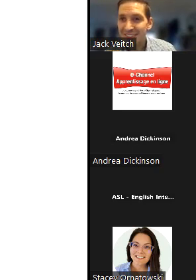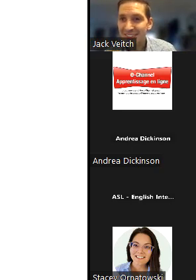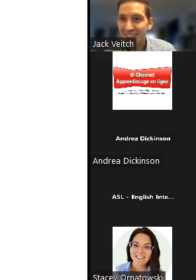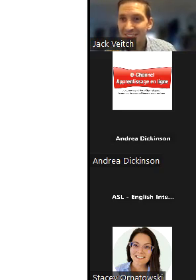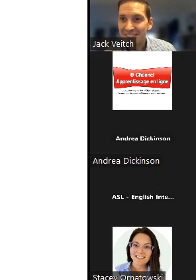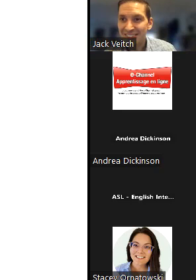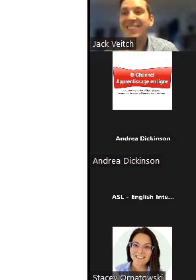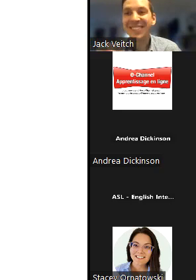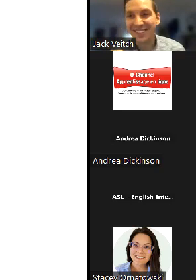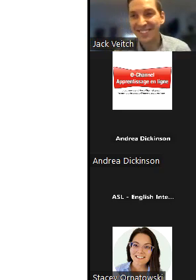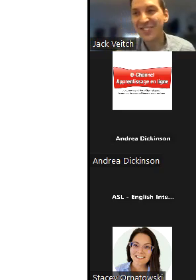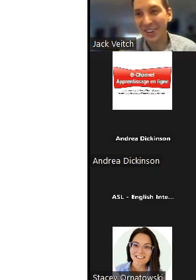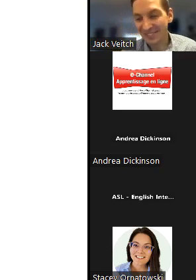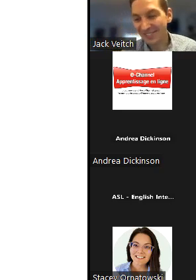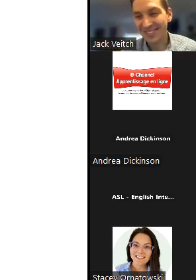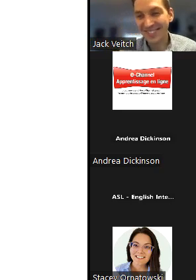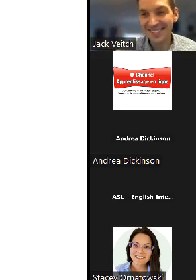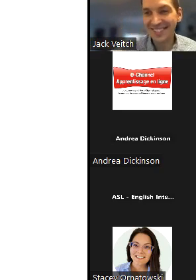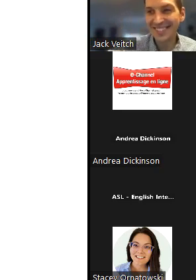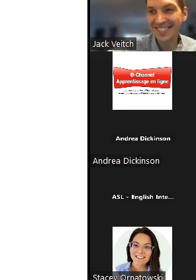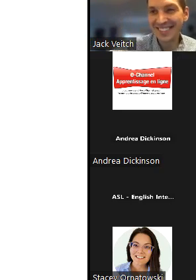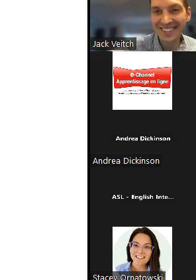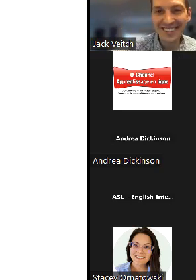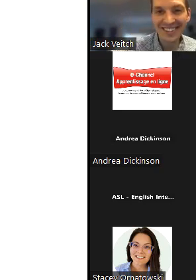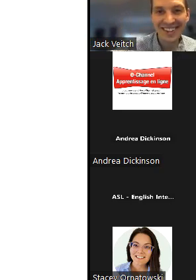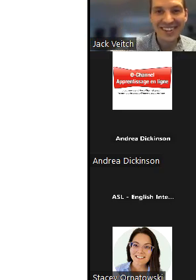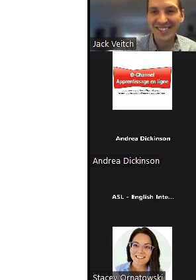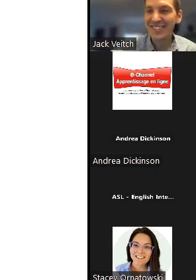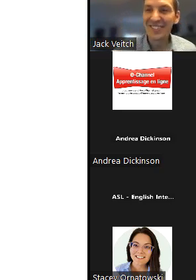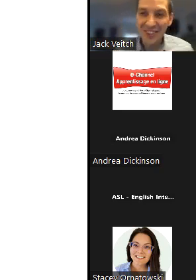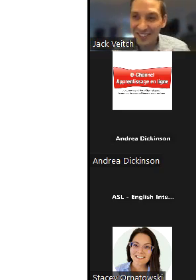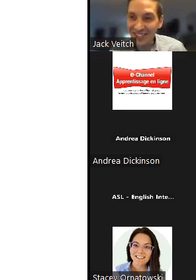slide. The interpreter's a little behind. I'm Sure. at restlessness. Thank you.